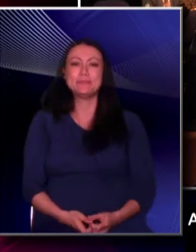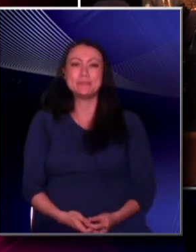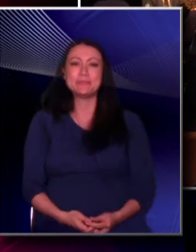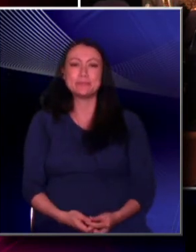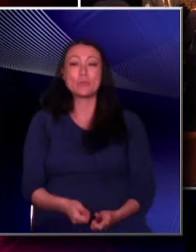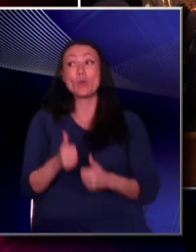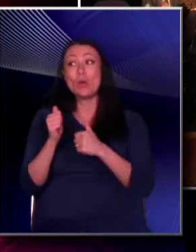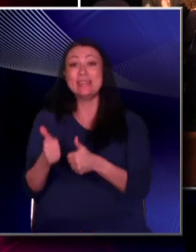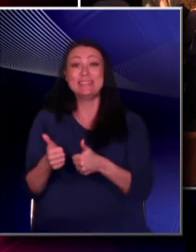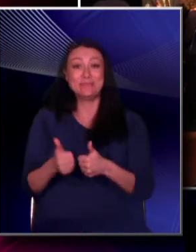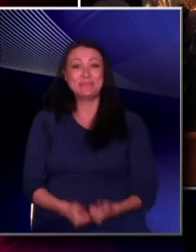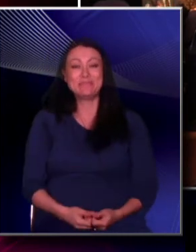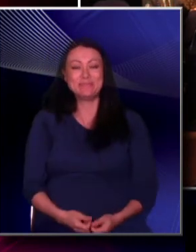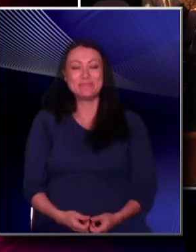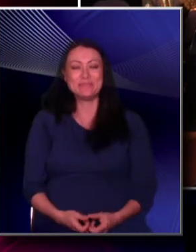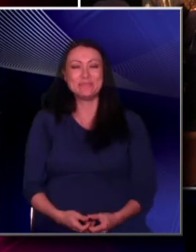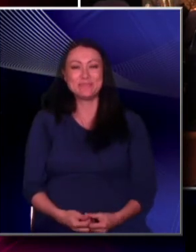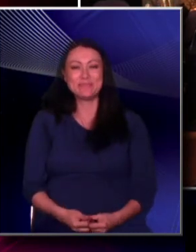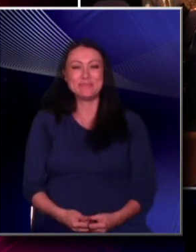Great.